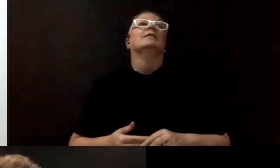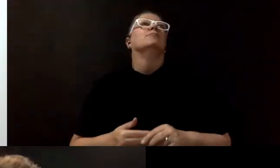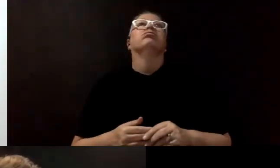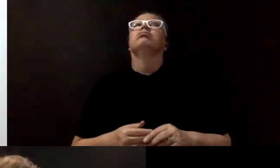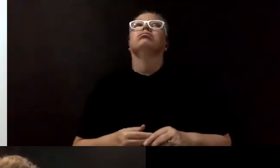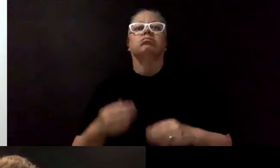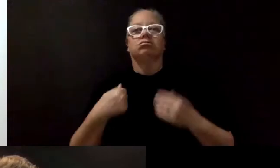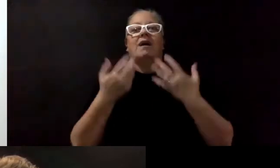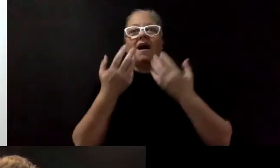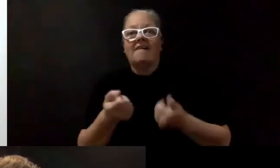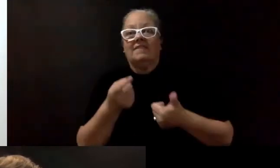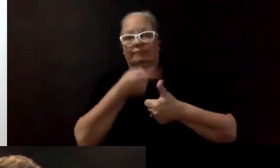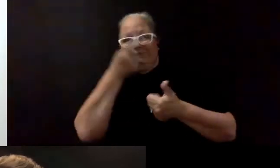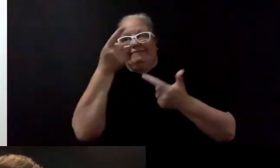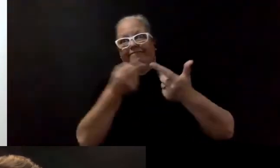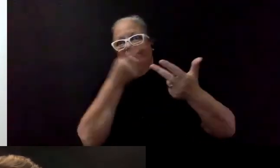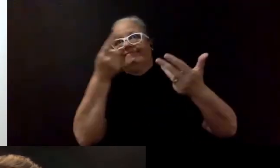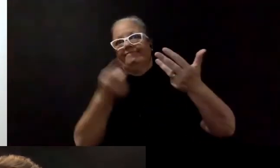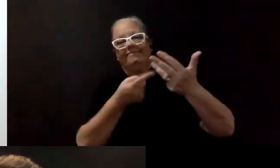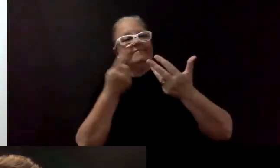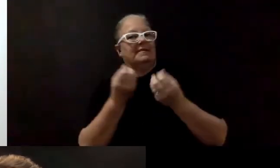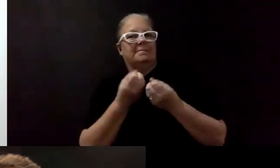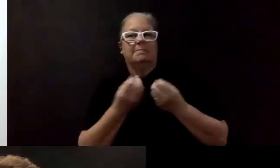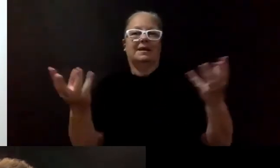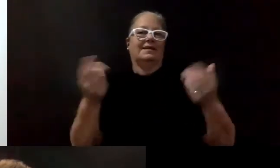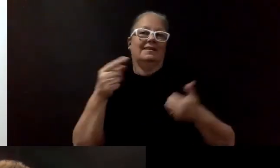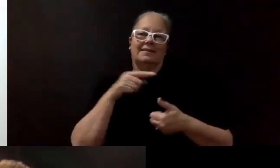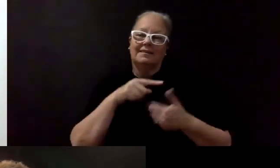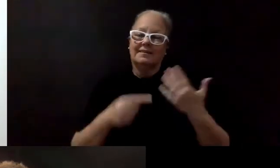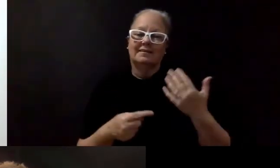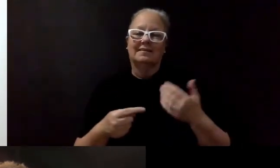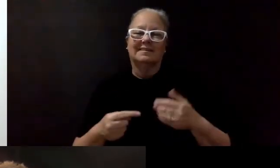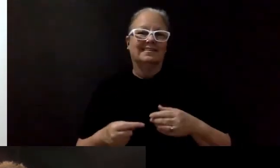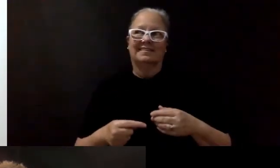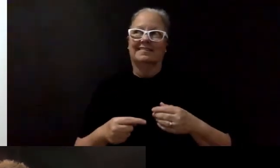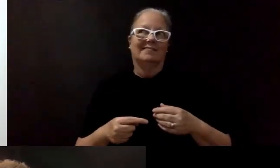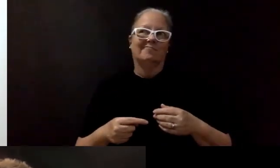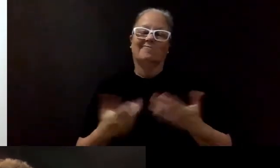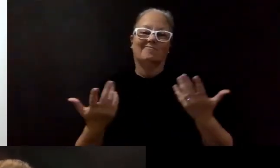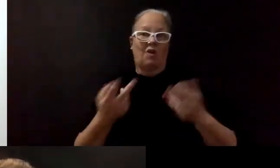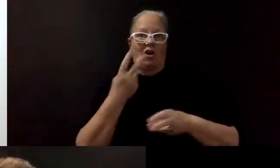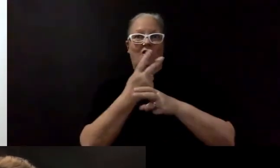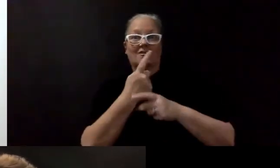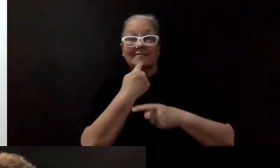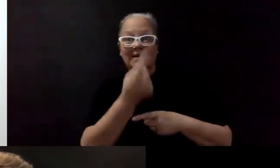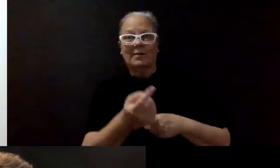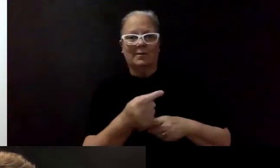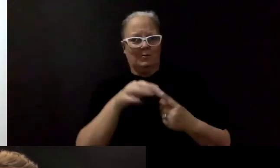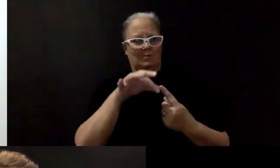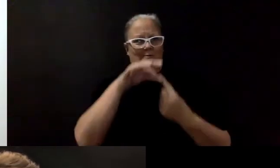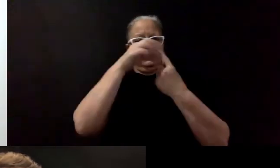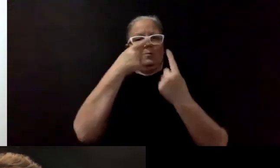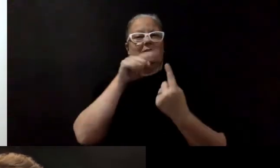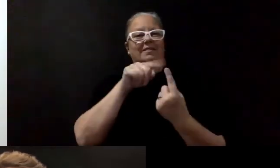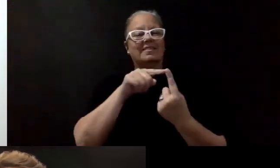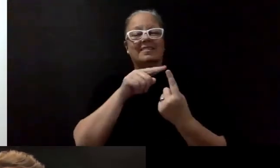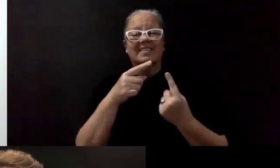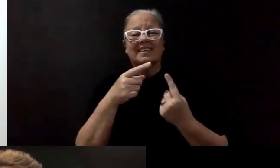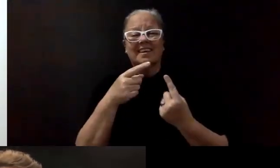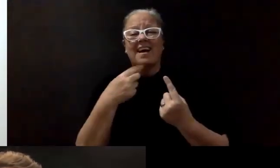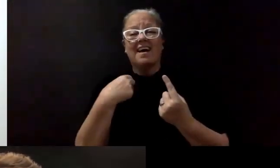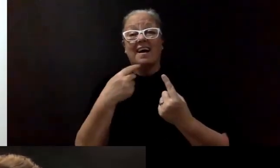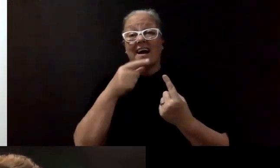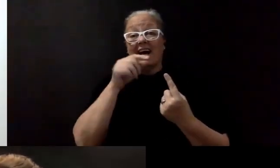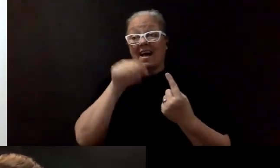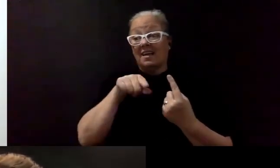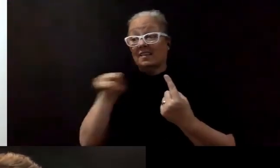doing. It's very hard to keep up, really. And there's always so much to do as well, and so many opportunities.